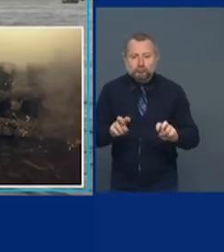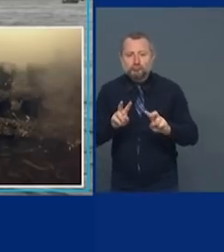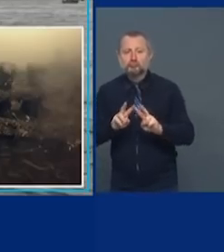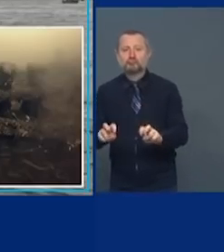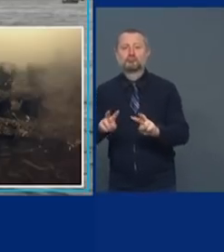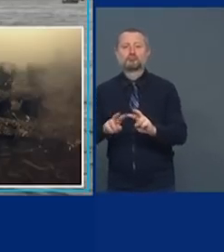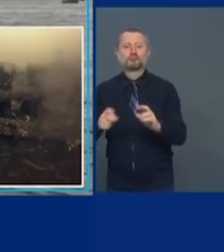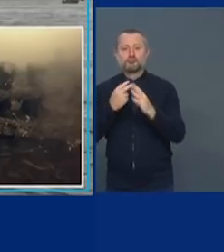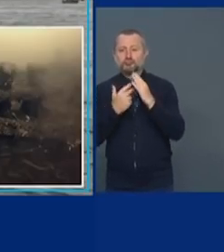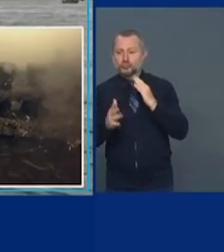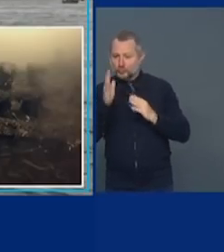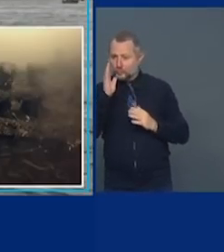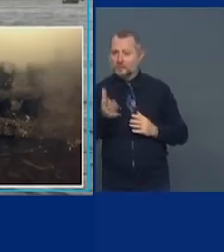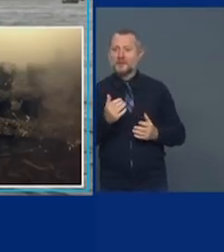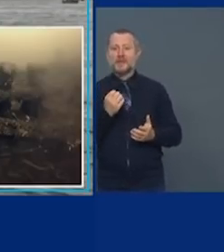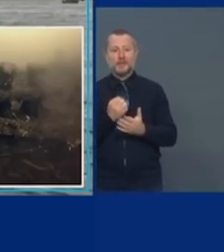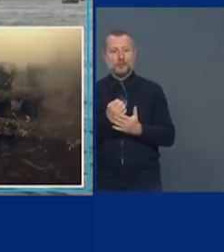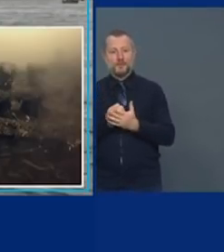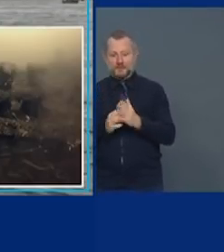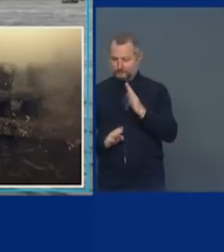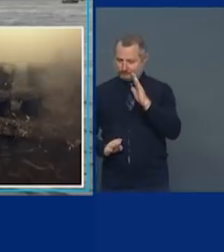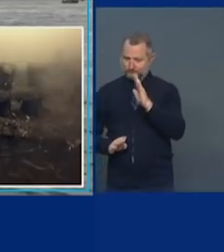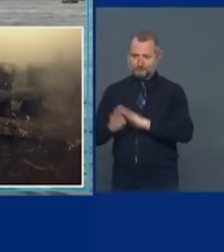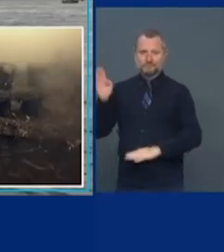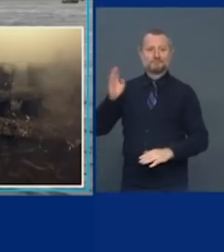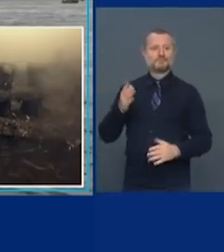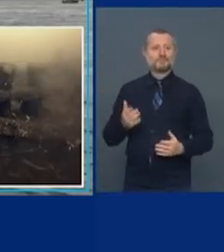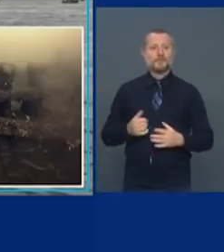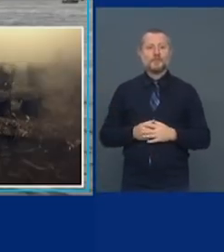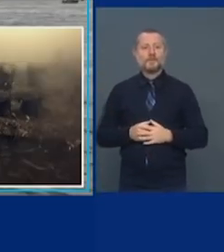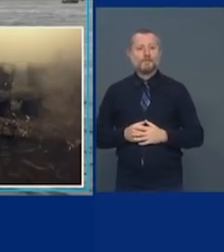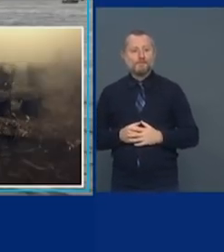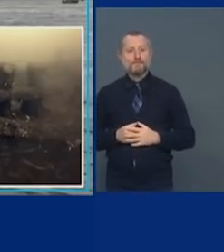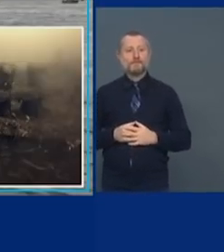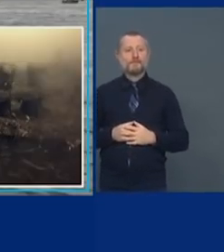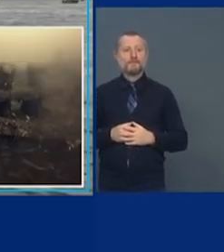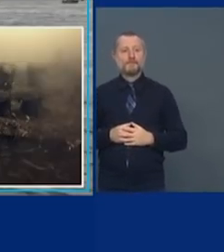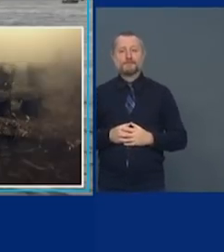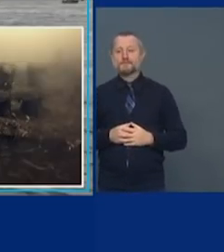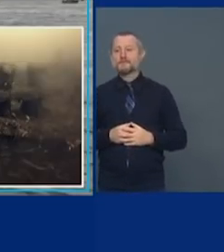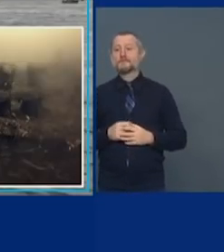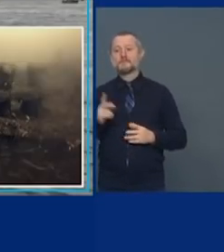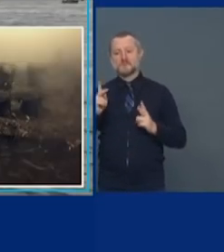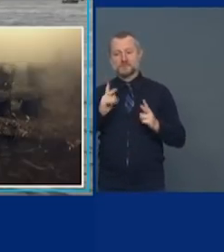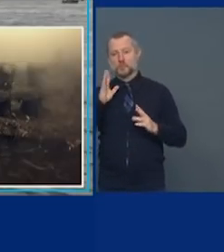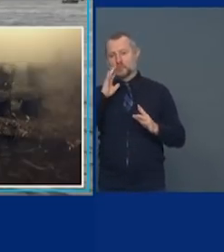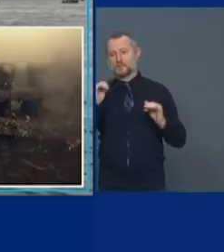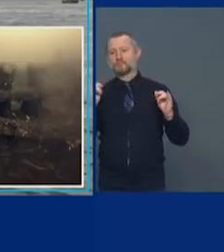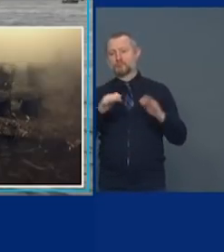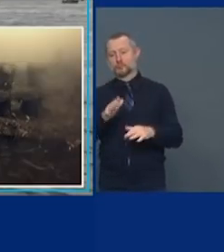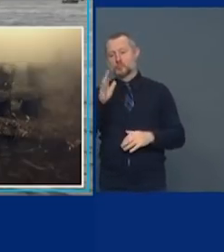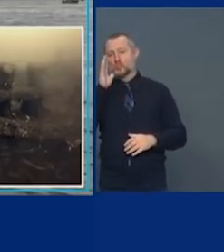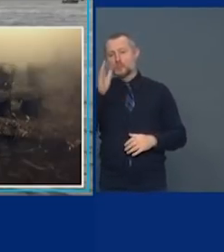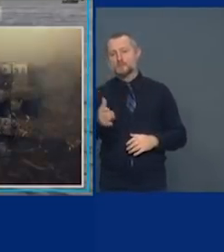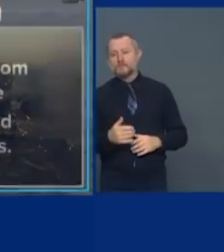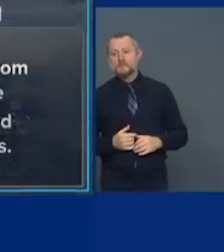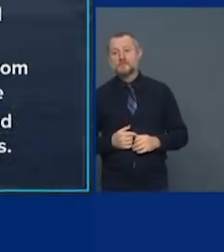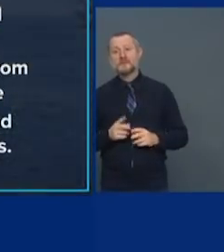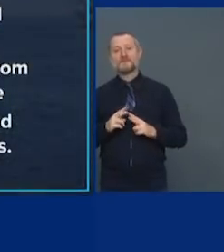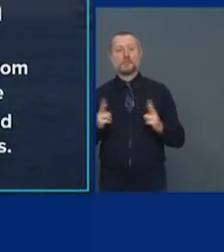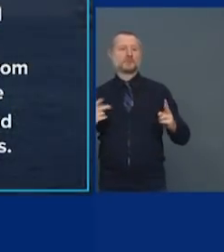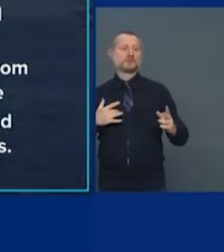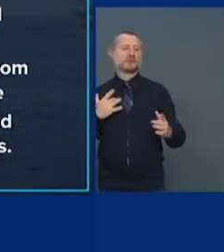area. And now we can anticipate certainly more traffic. So this is very exciting for